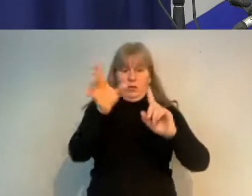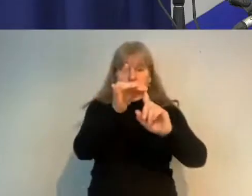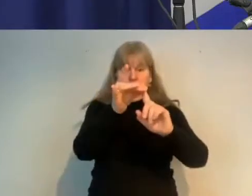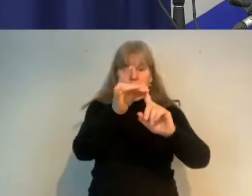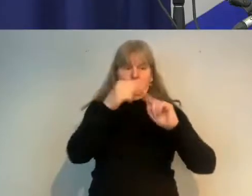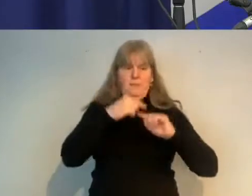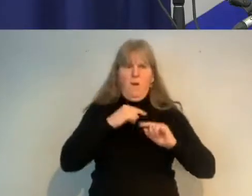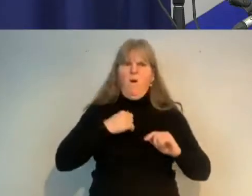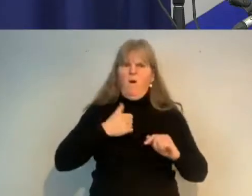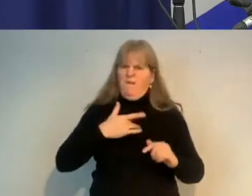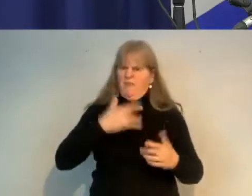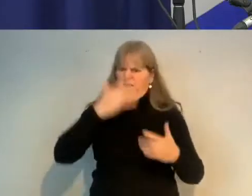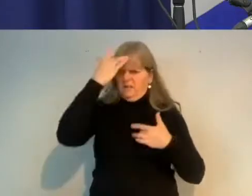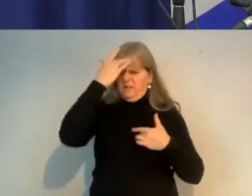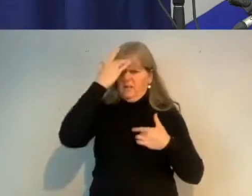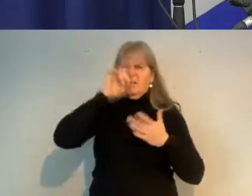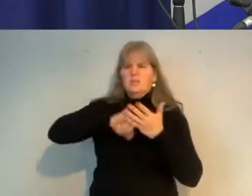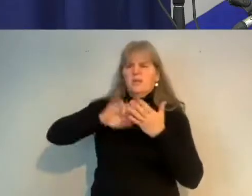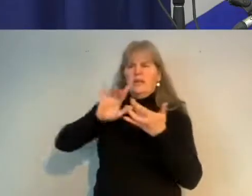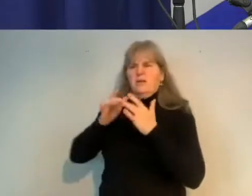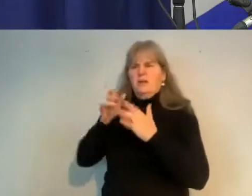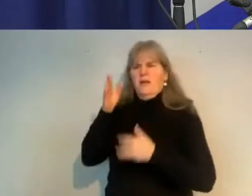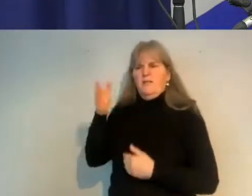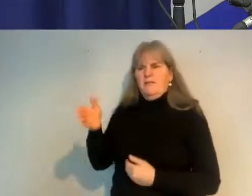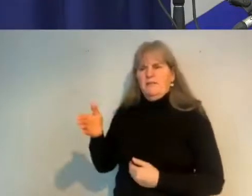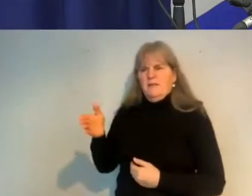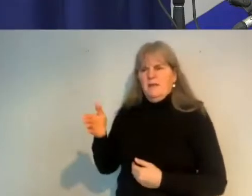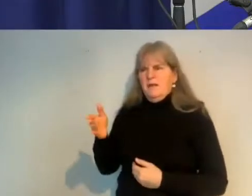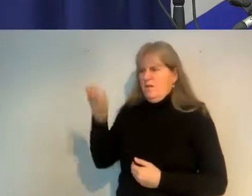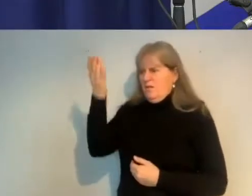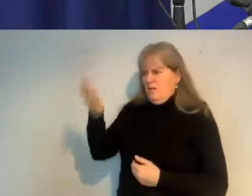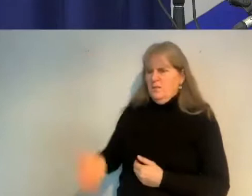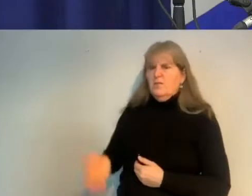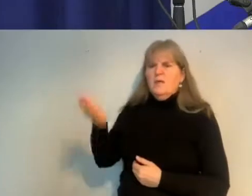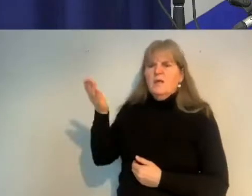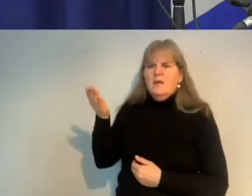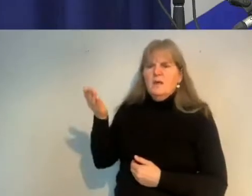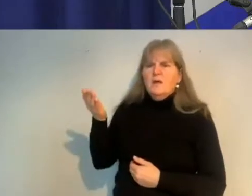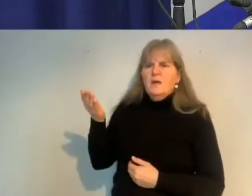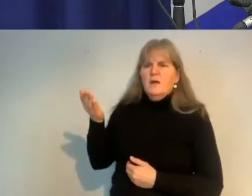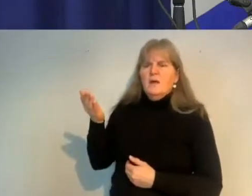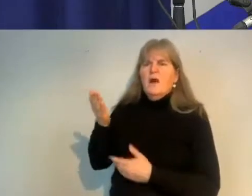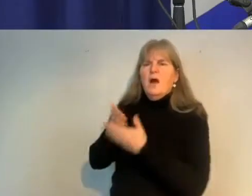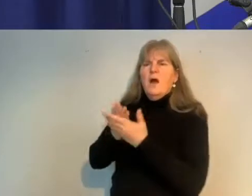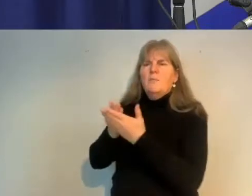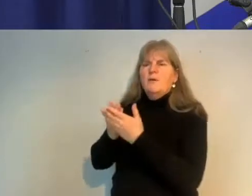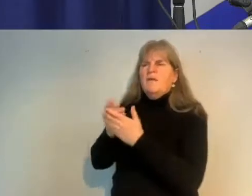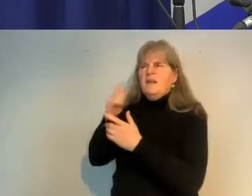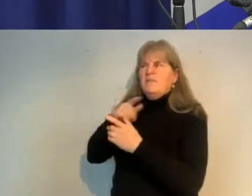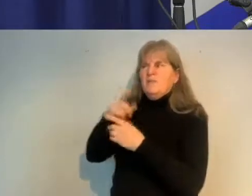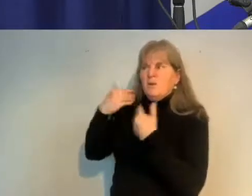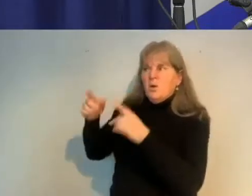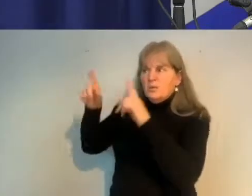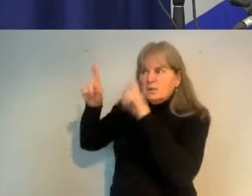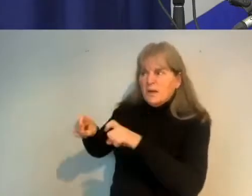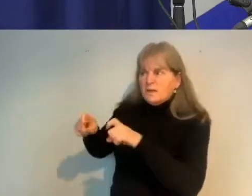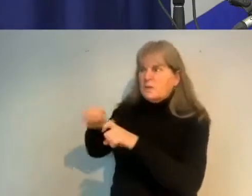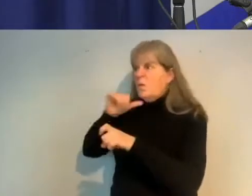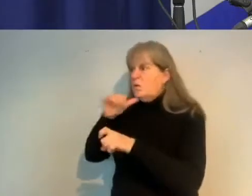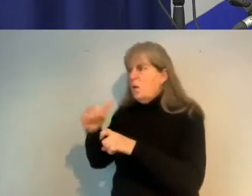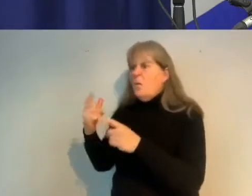online. There you will find information about whether you need a test and what to do next.